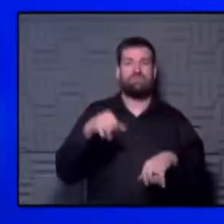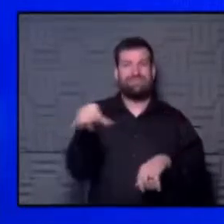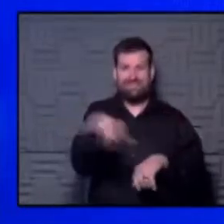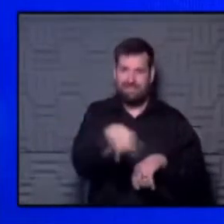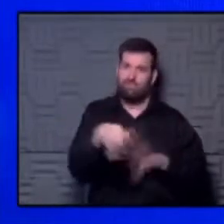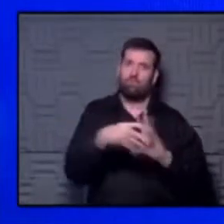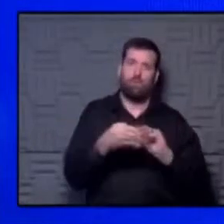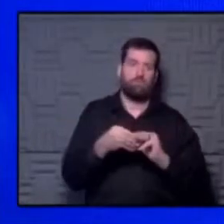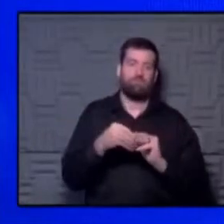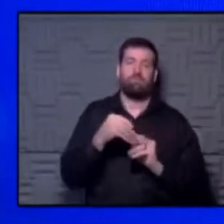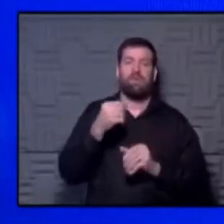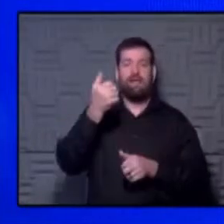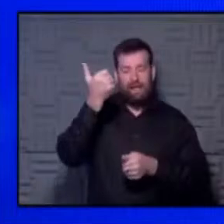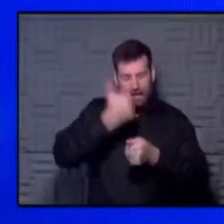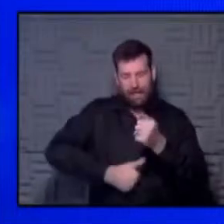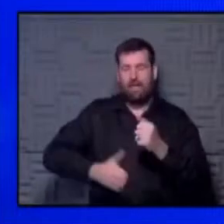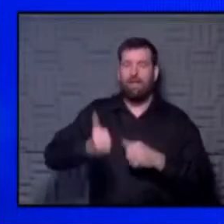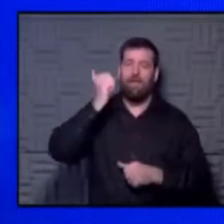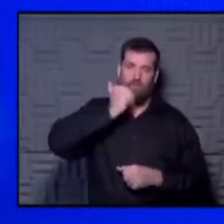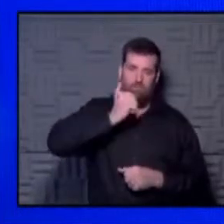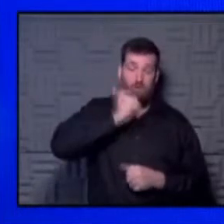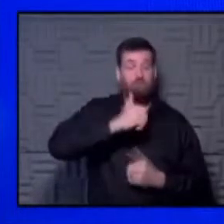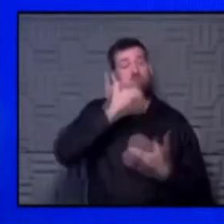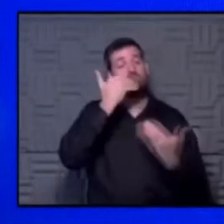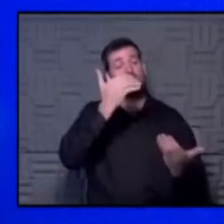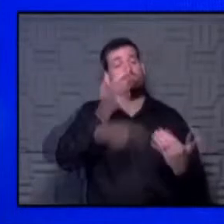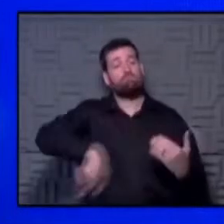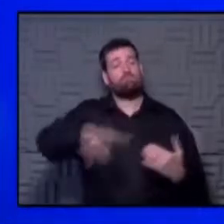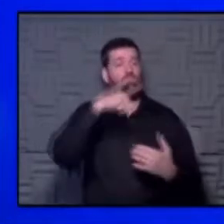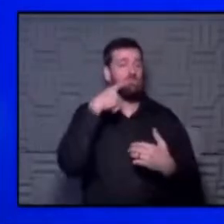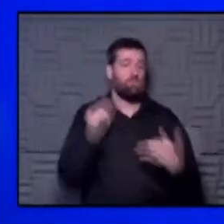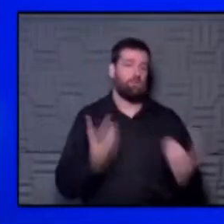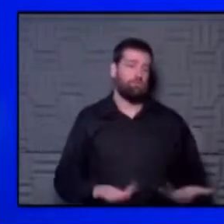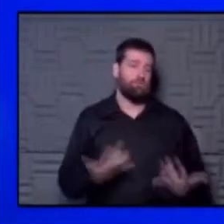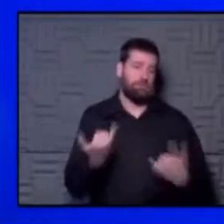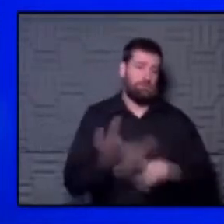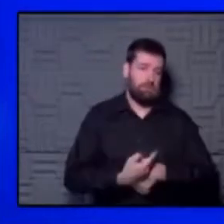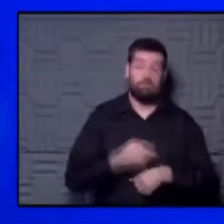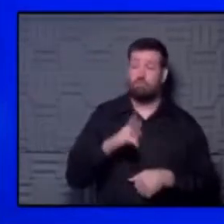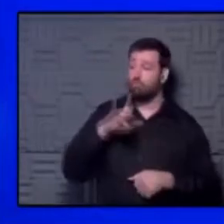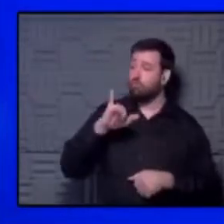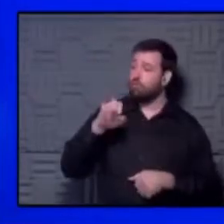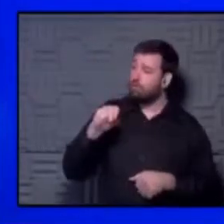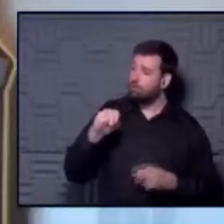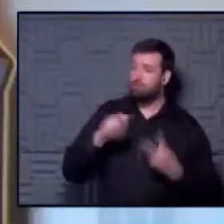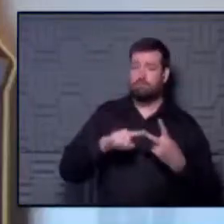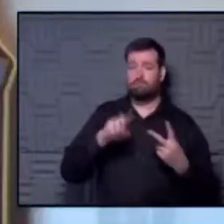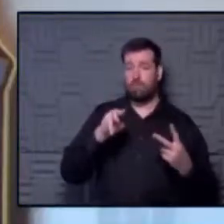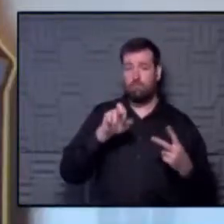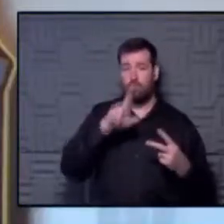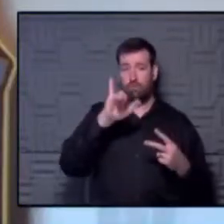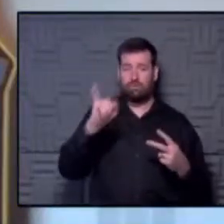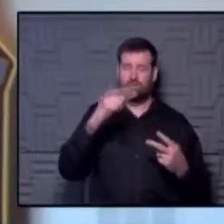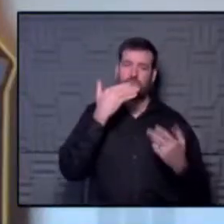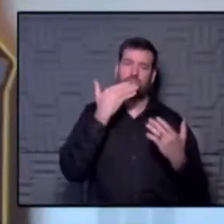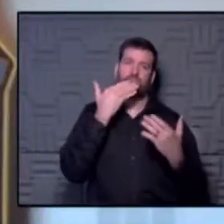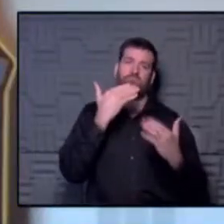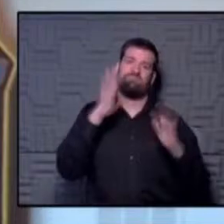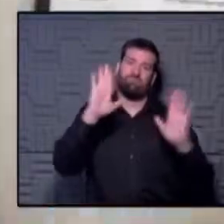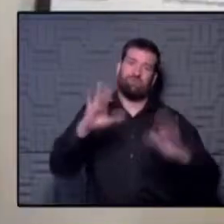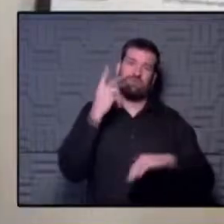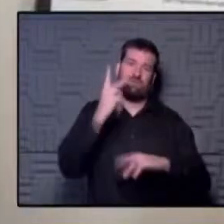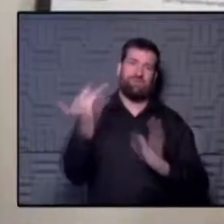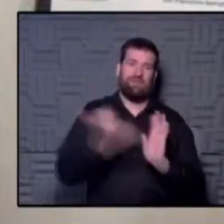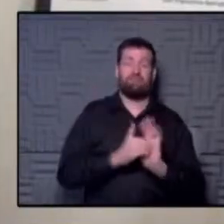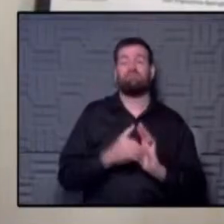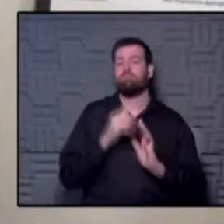story every single day. Hey, I want to thank everybody for being here today. Brian and Marcy, a delight to see you again. We'll keep trying to